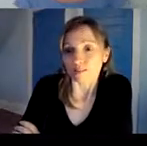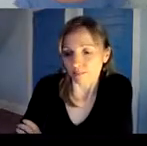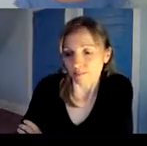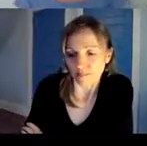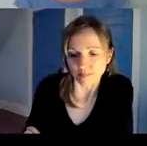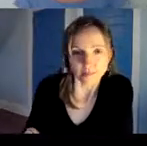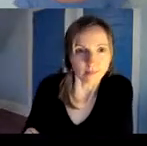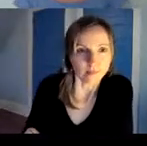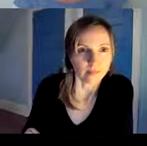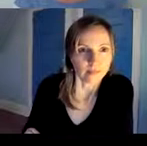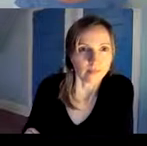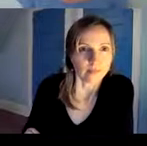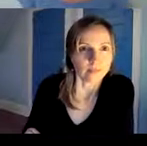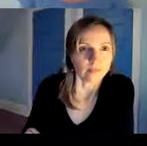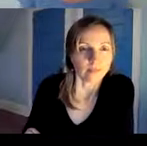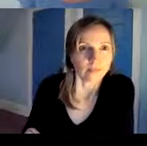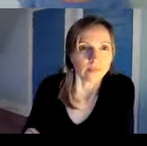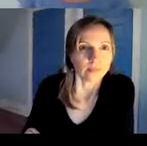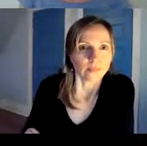on.